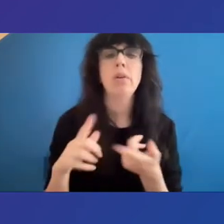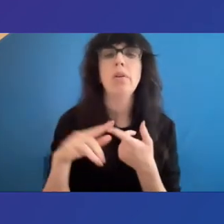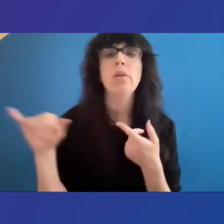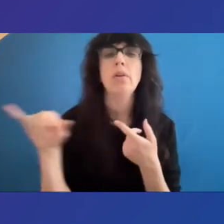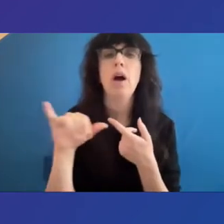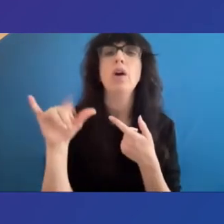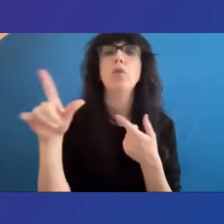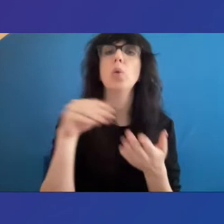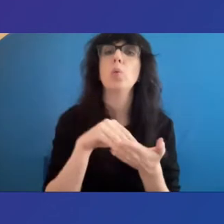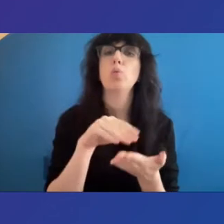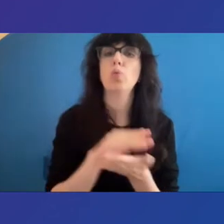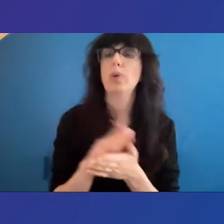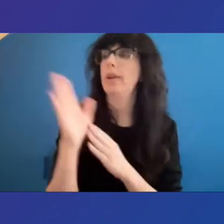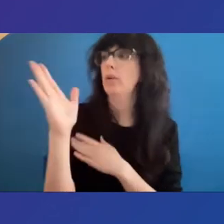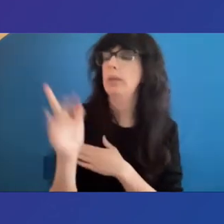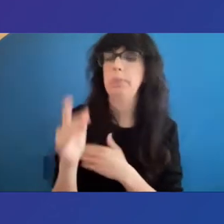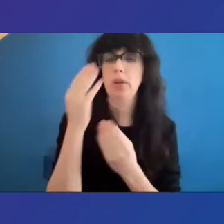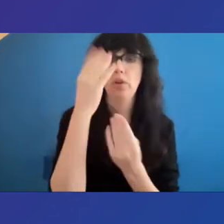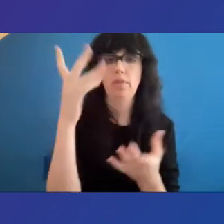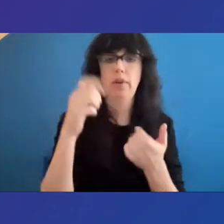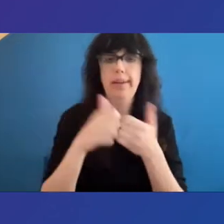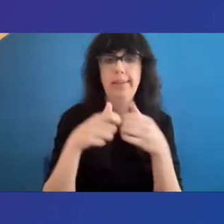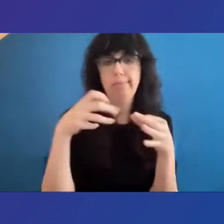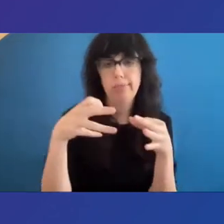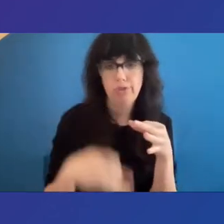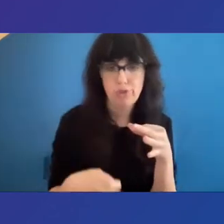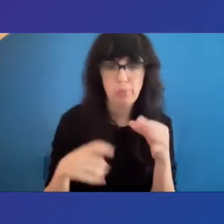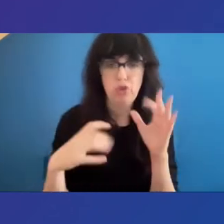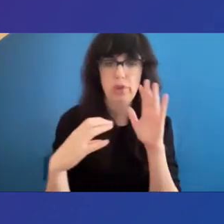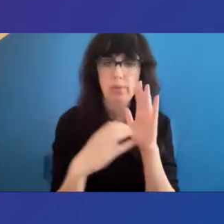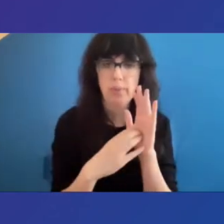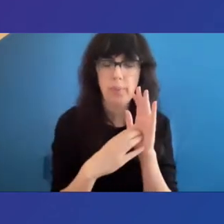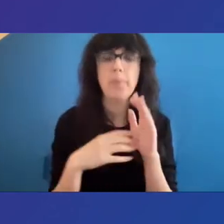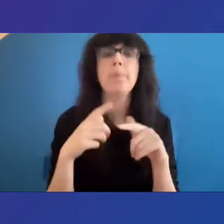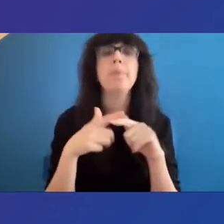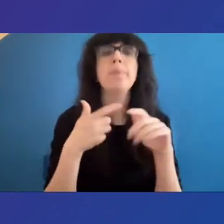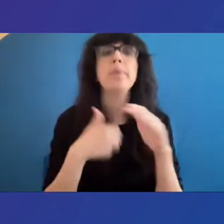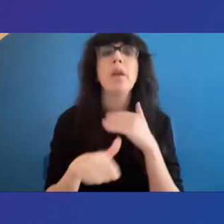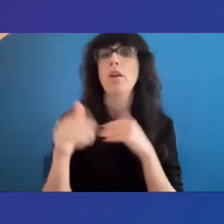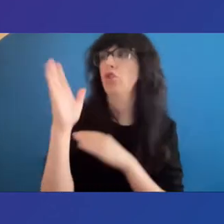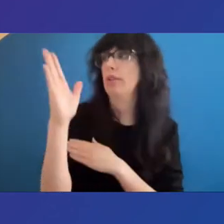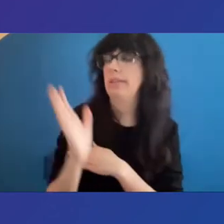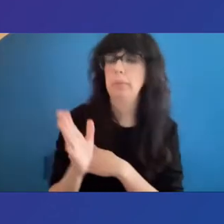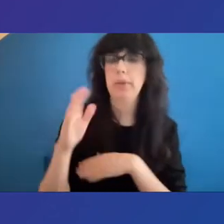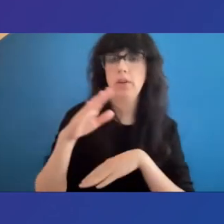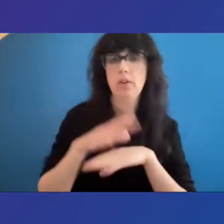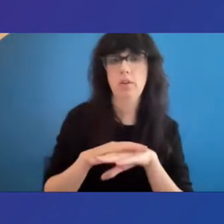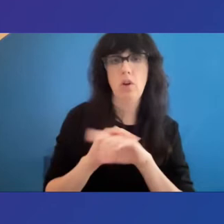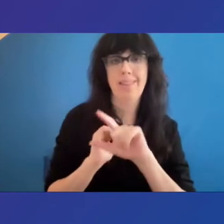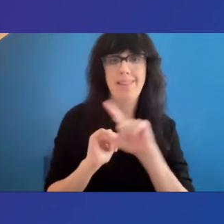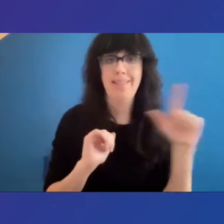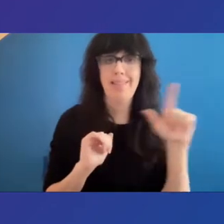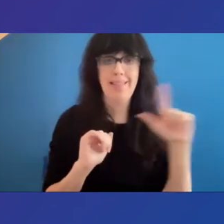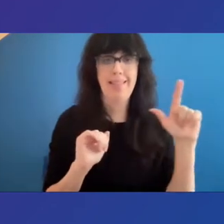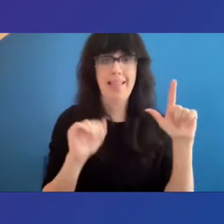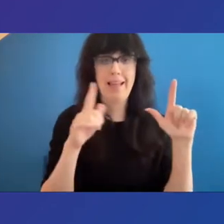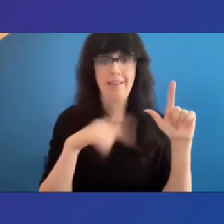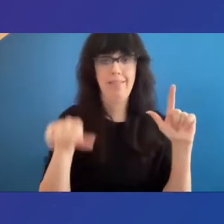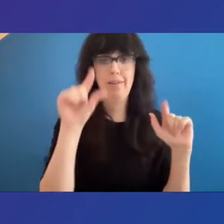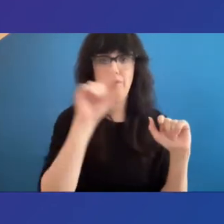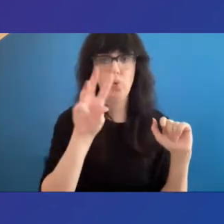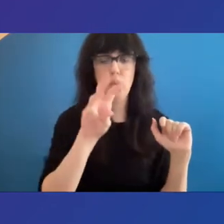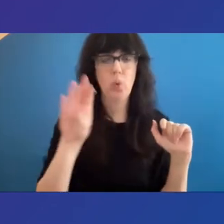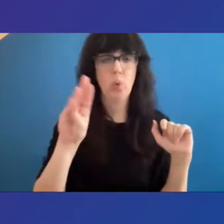speaker information in the description below and under the speakers module on the left side of your Hoover web